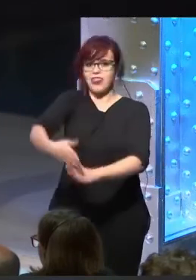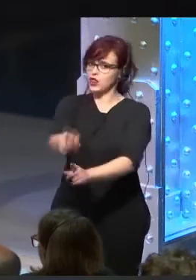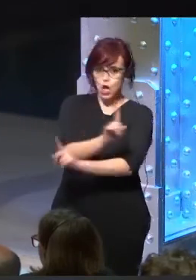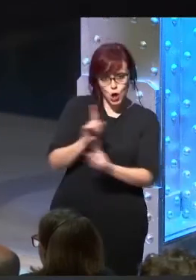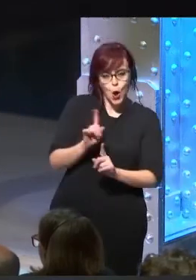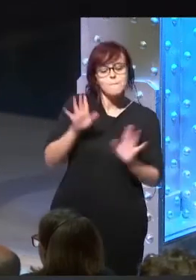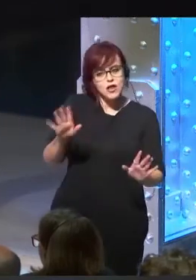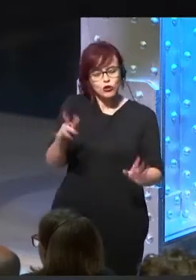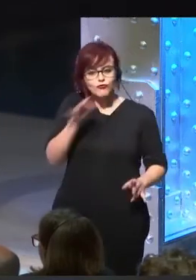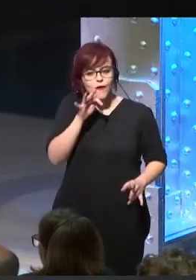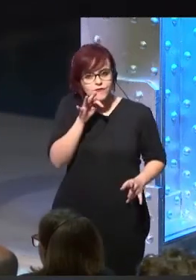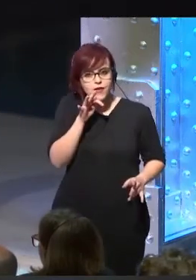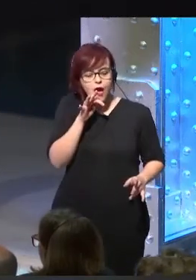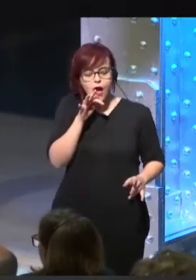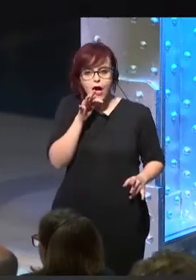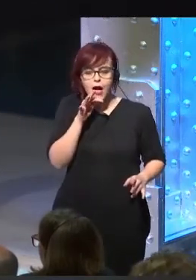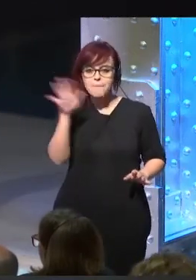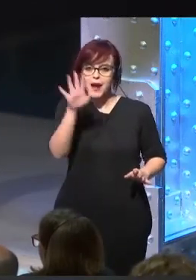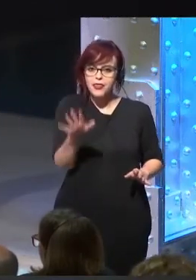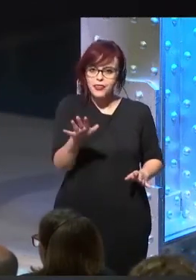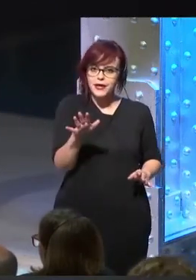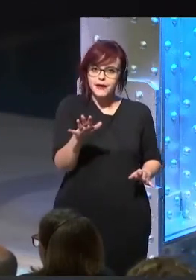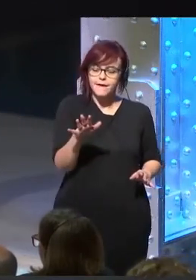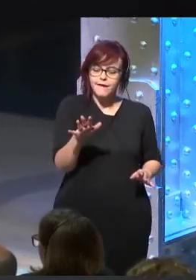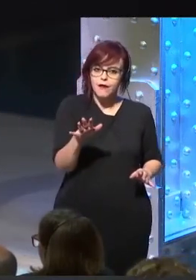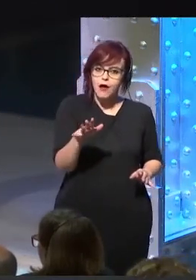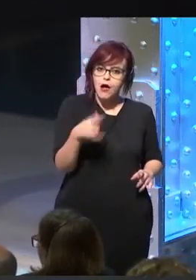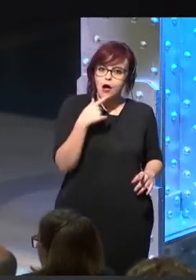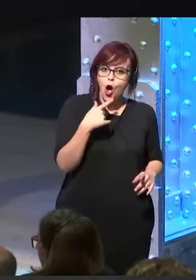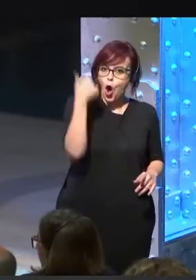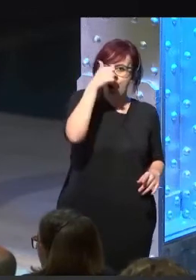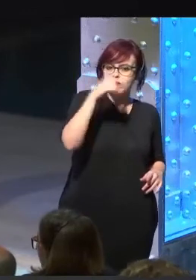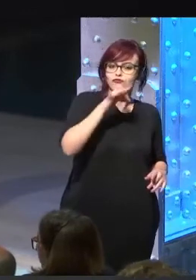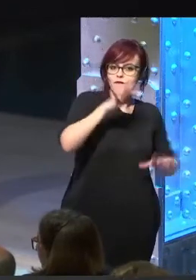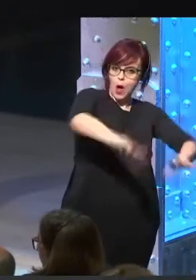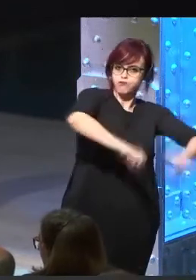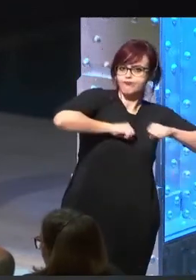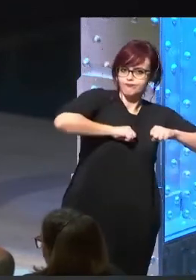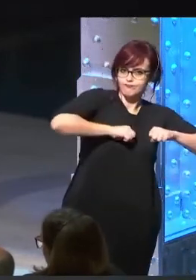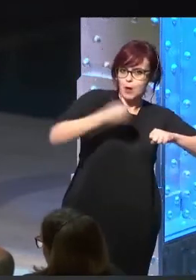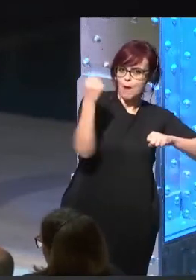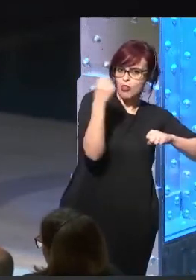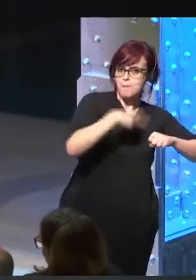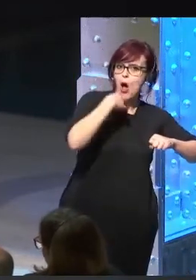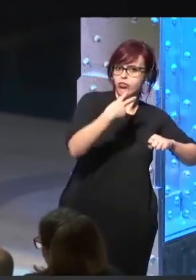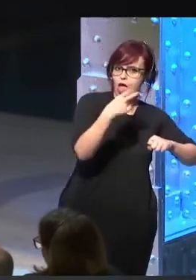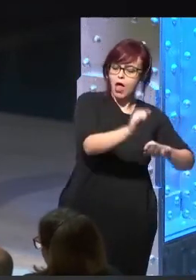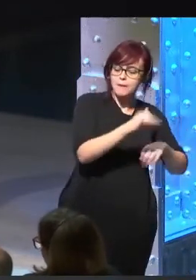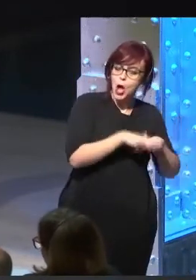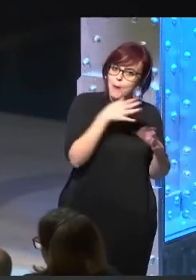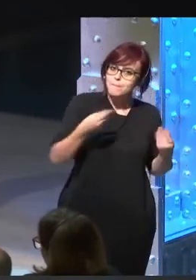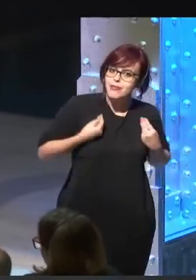can track the way that has changed in my lifetime a little, largely by strangely unthought